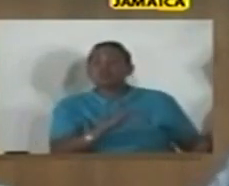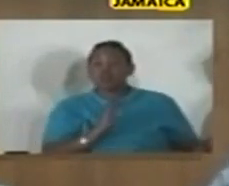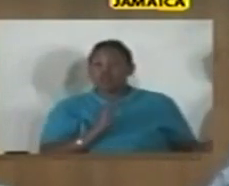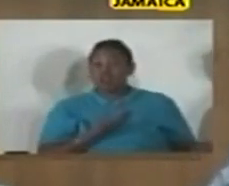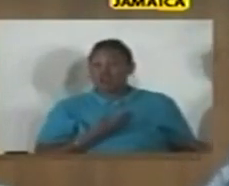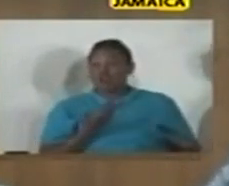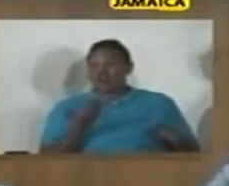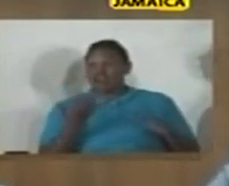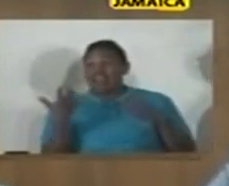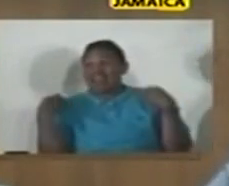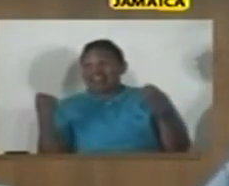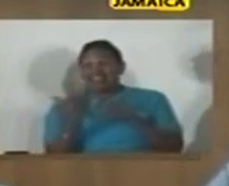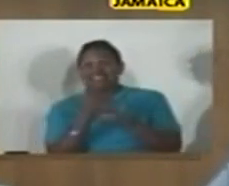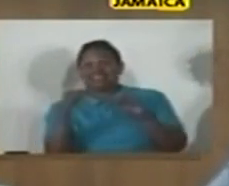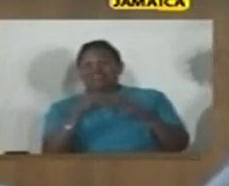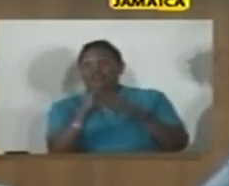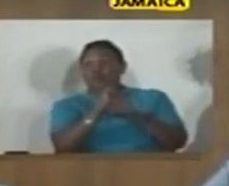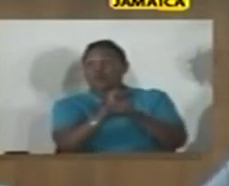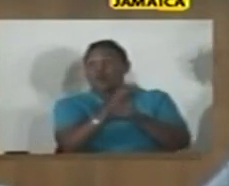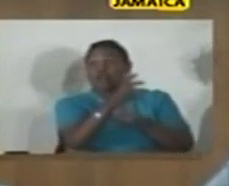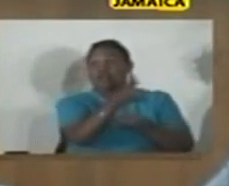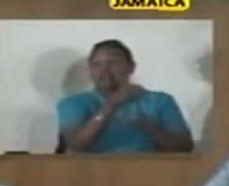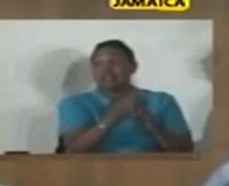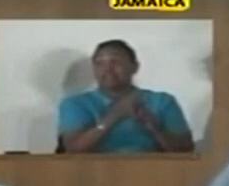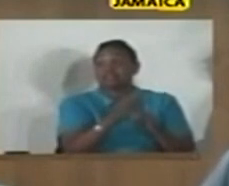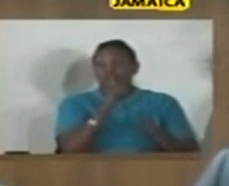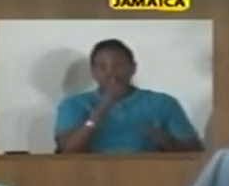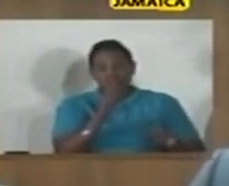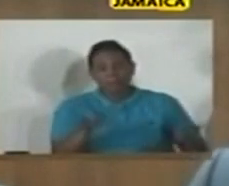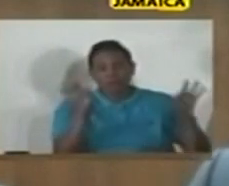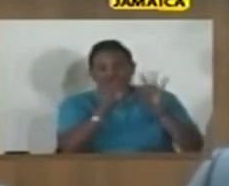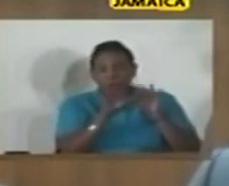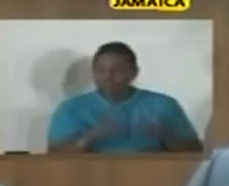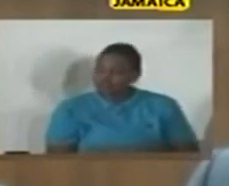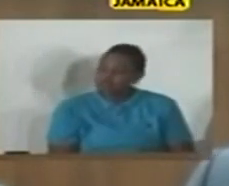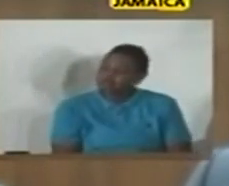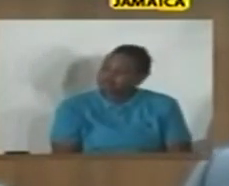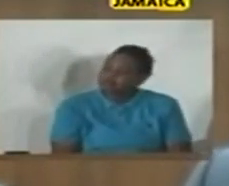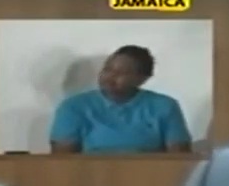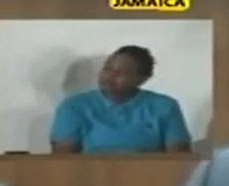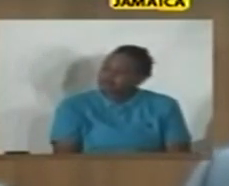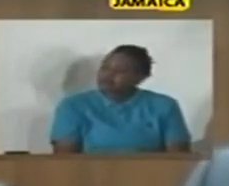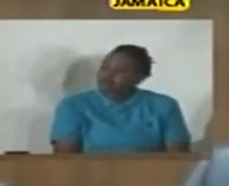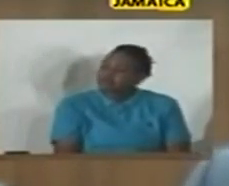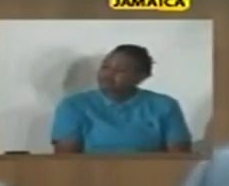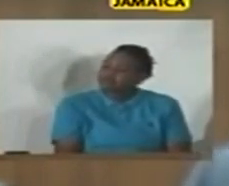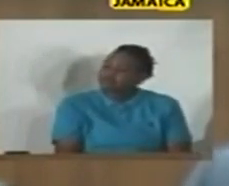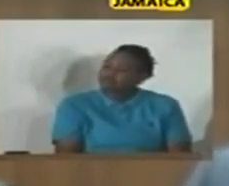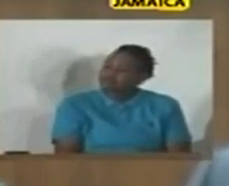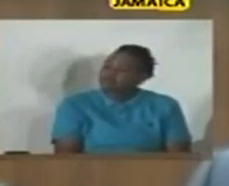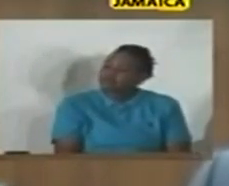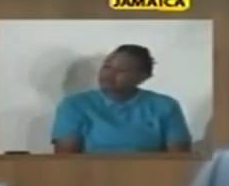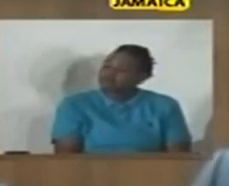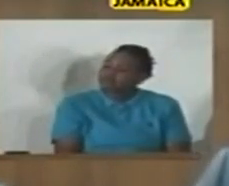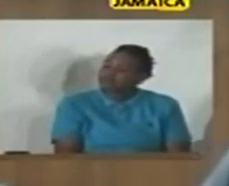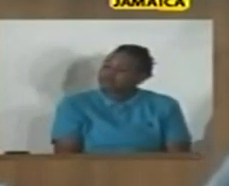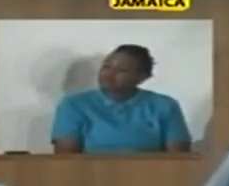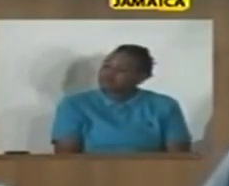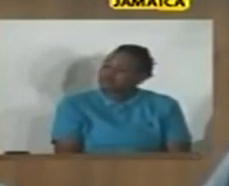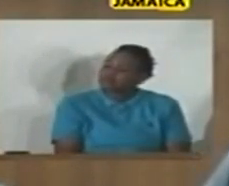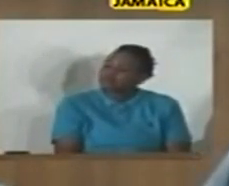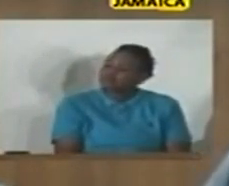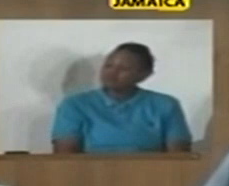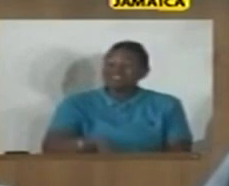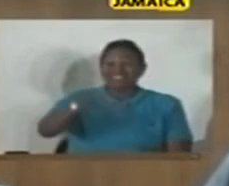health and safety in the workplace is paramount. Mr.